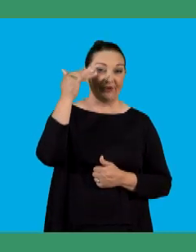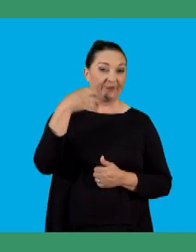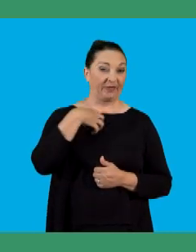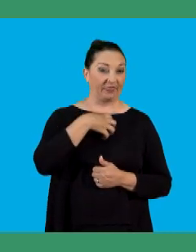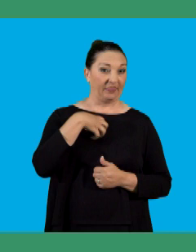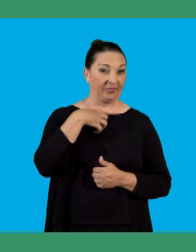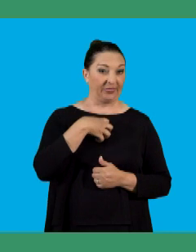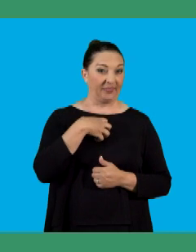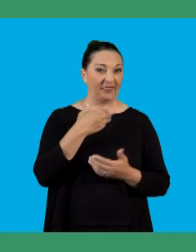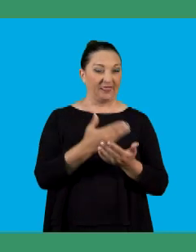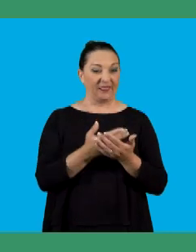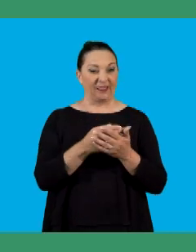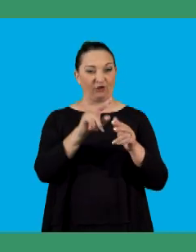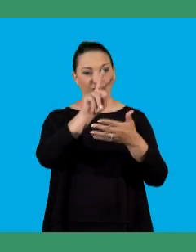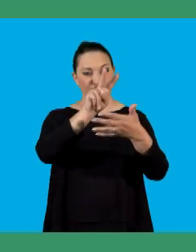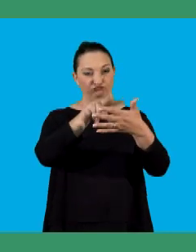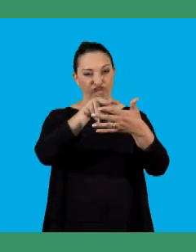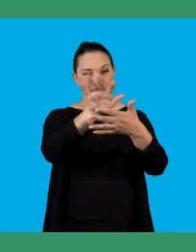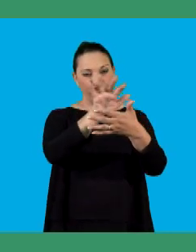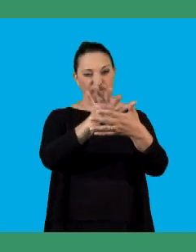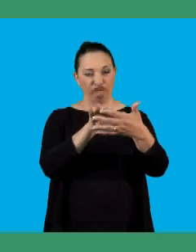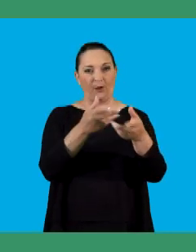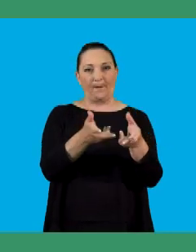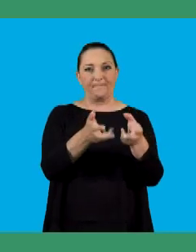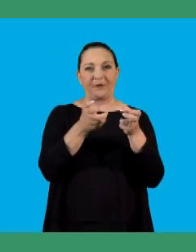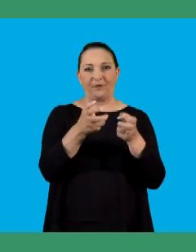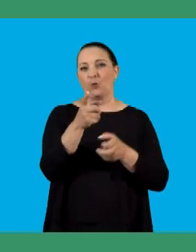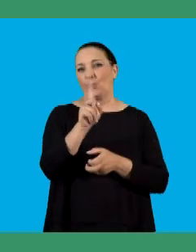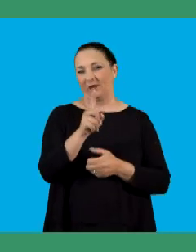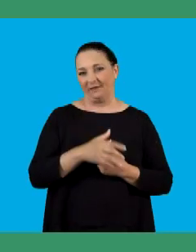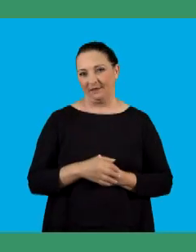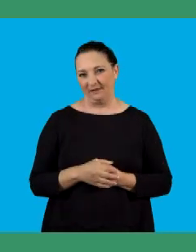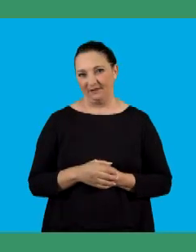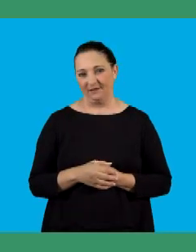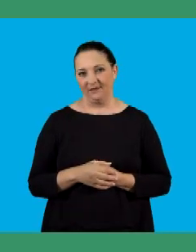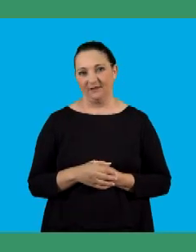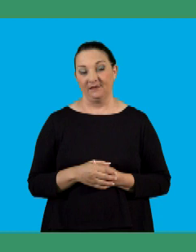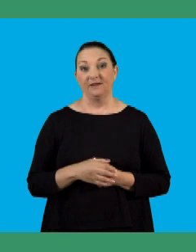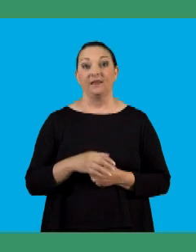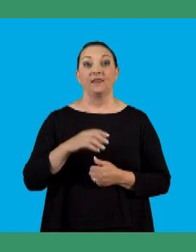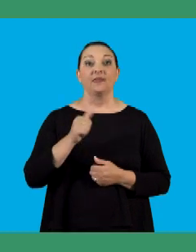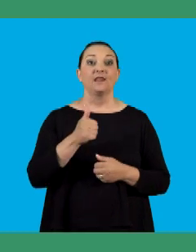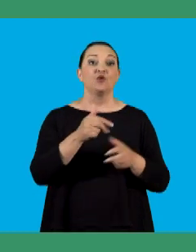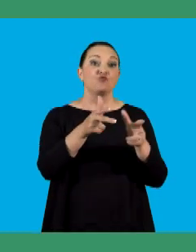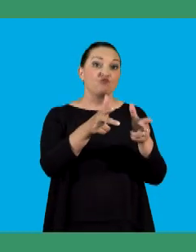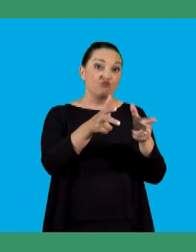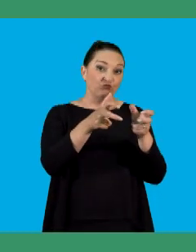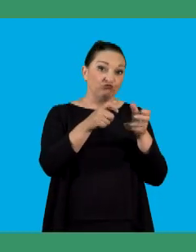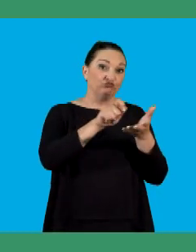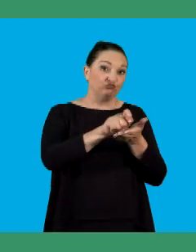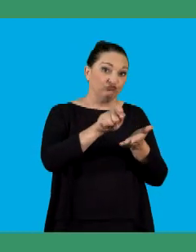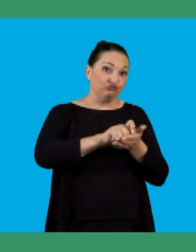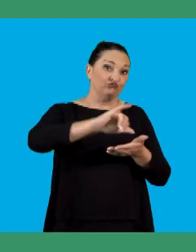ethics can you find from the scenario above? And then most importantly, you must quote from the scenario